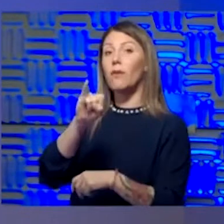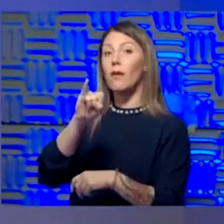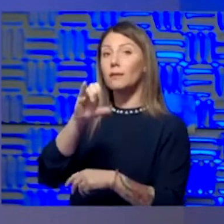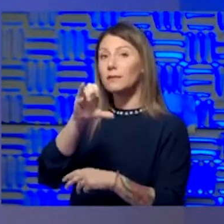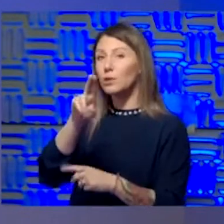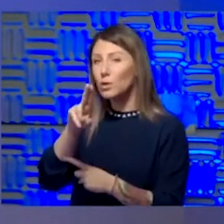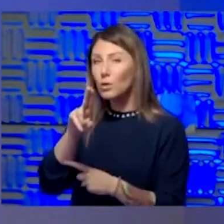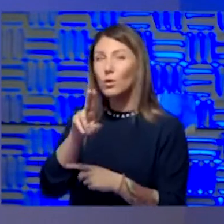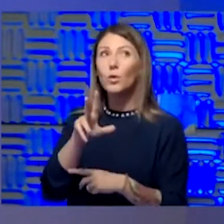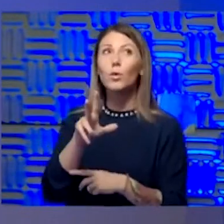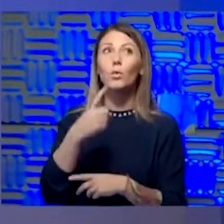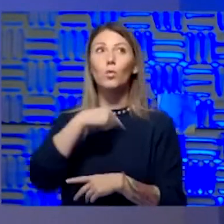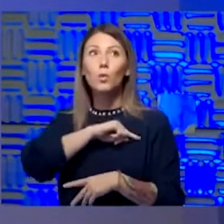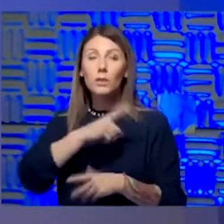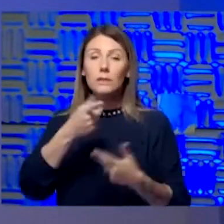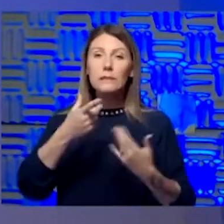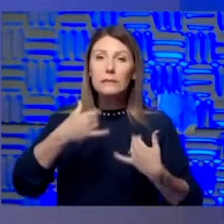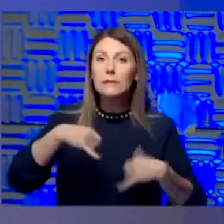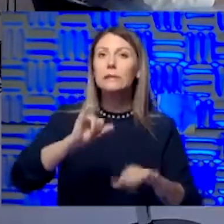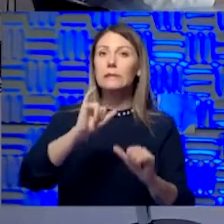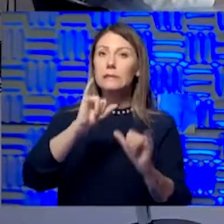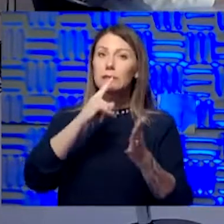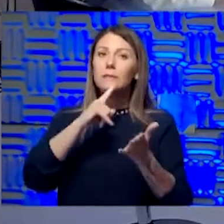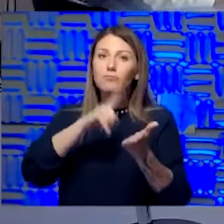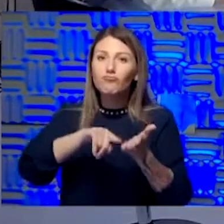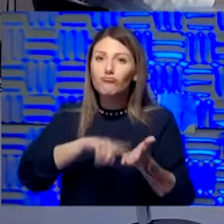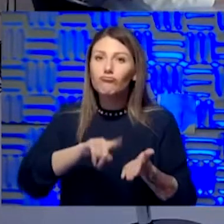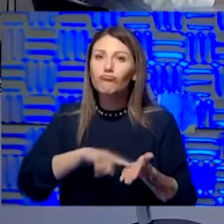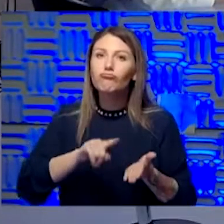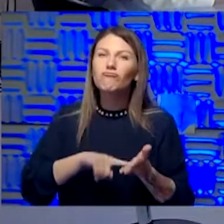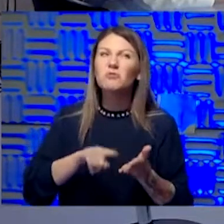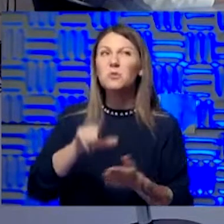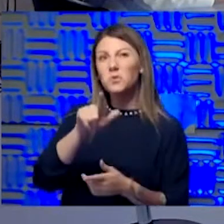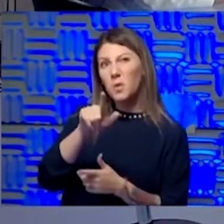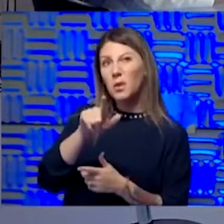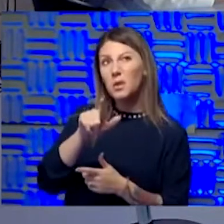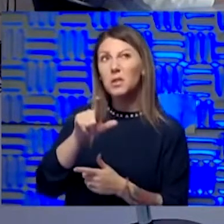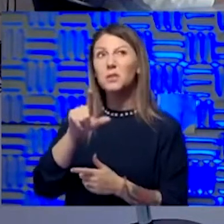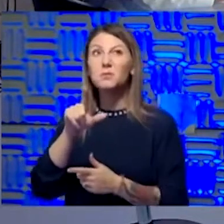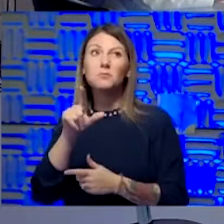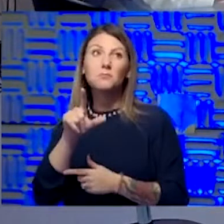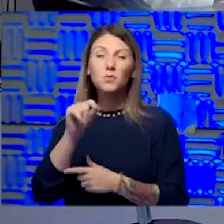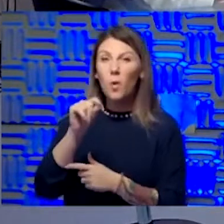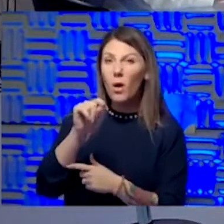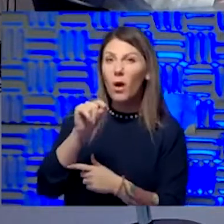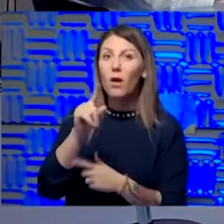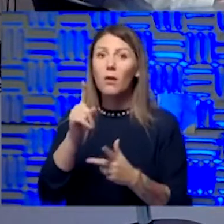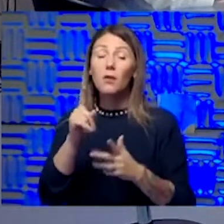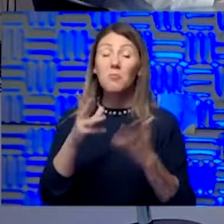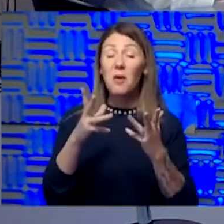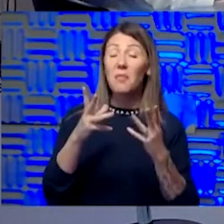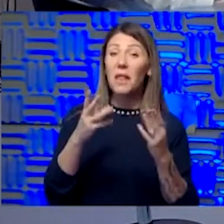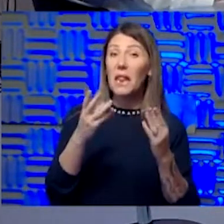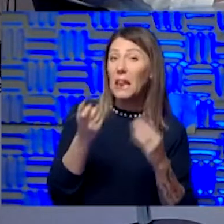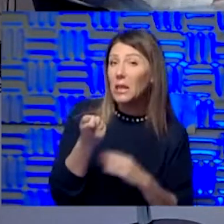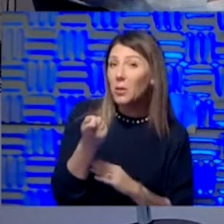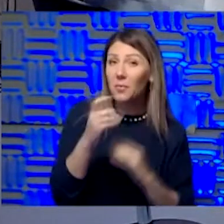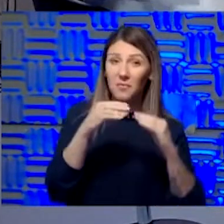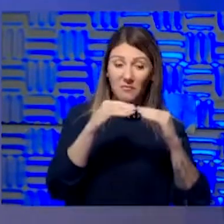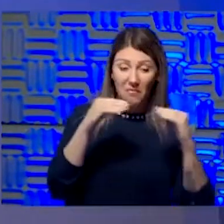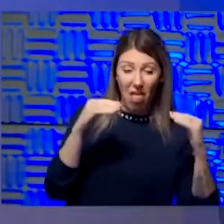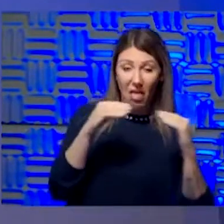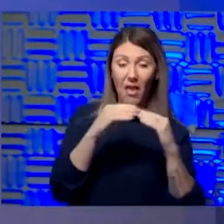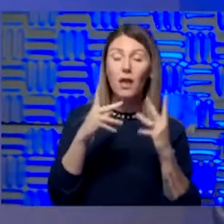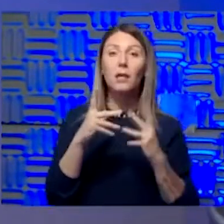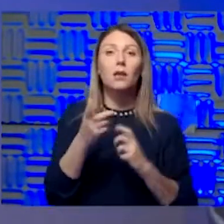about 21 patients for new disease. Kind of flat, maybe even a little lower, so yeah we're happy about that. We'll see, and some of these